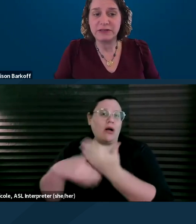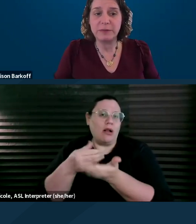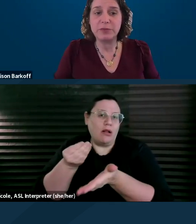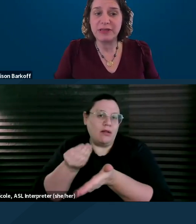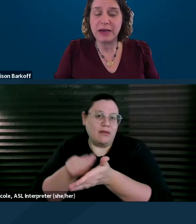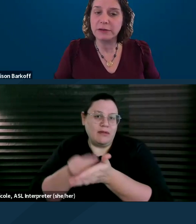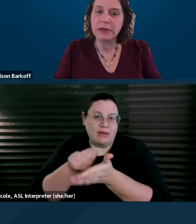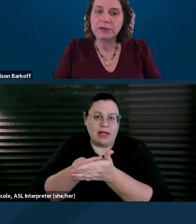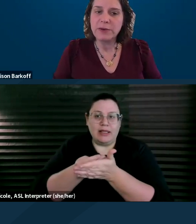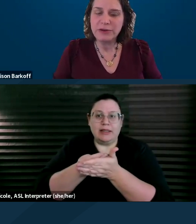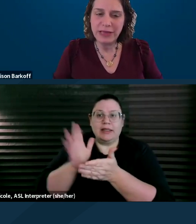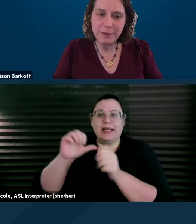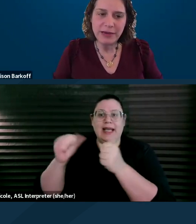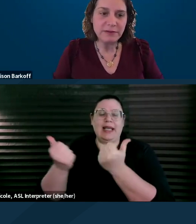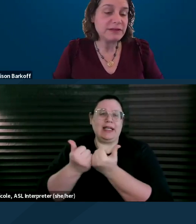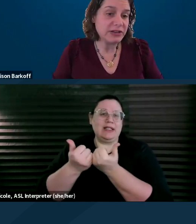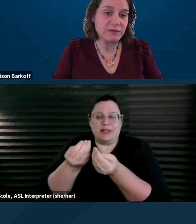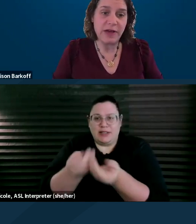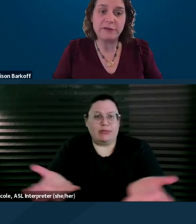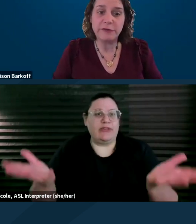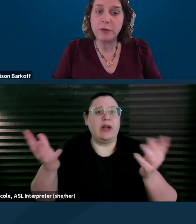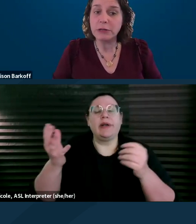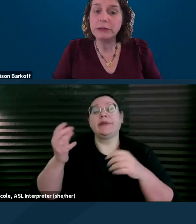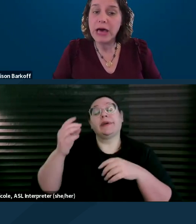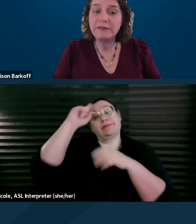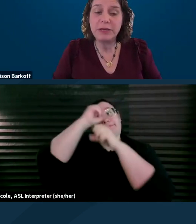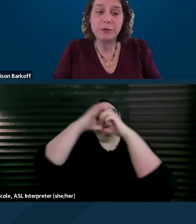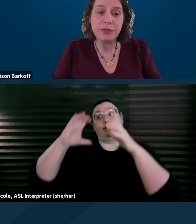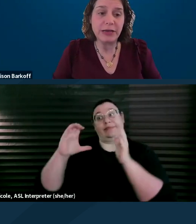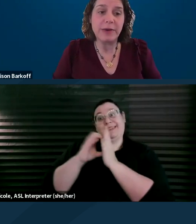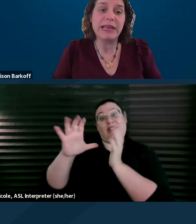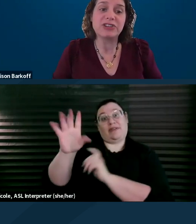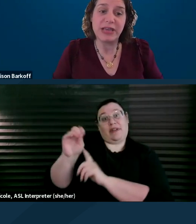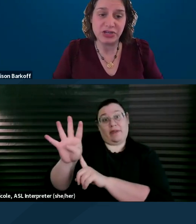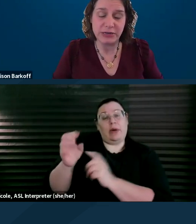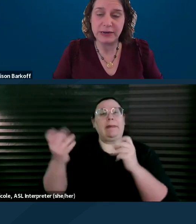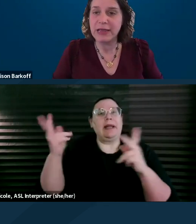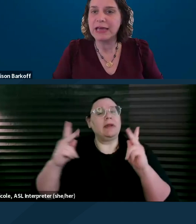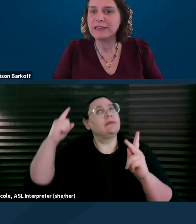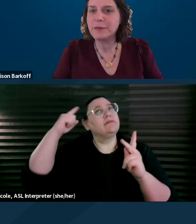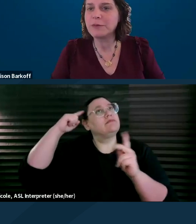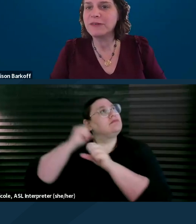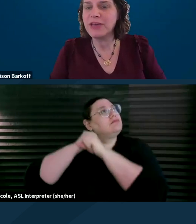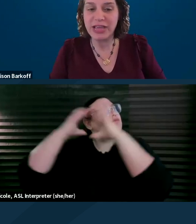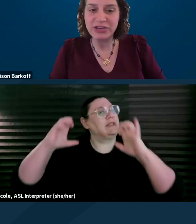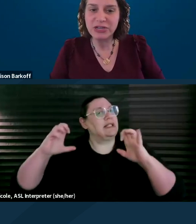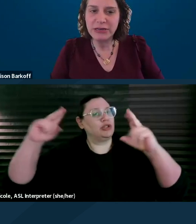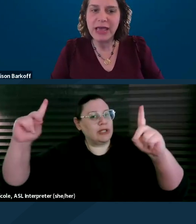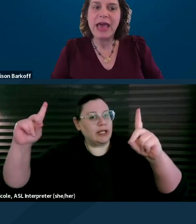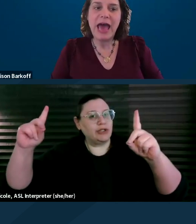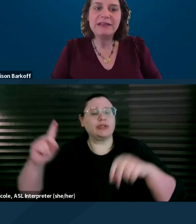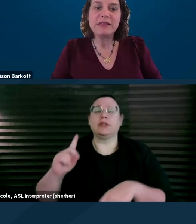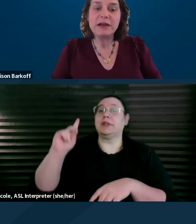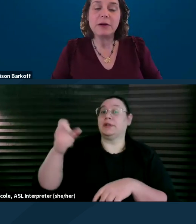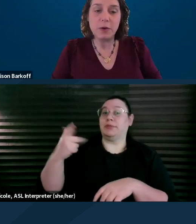their agency puts out. So when you think about Section 504, a lot of people think about education, and the Department of